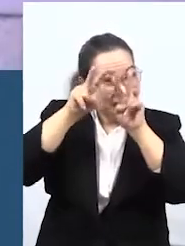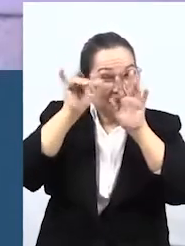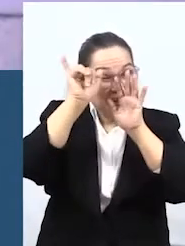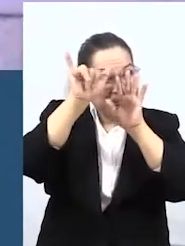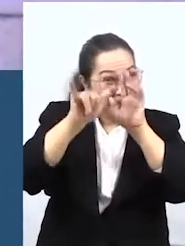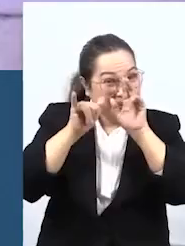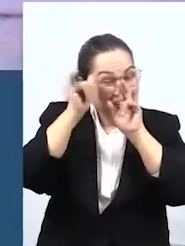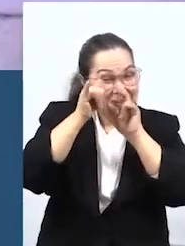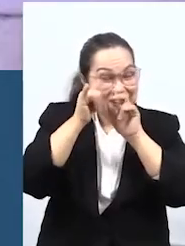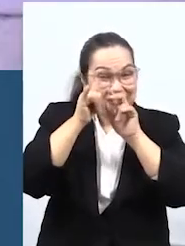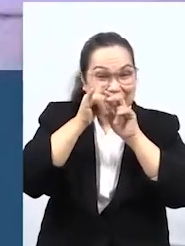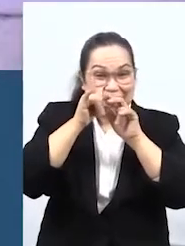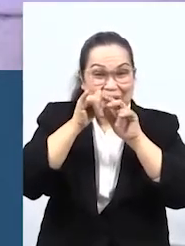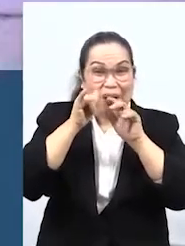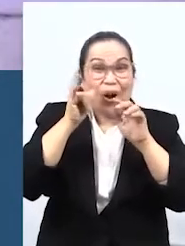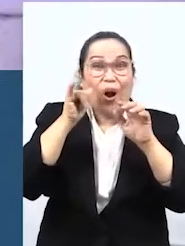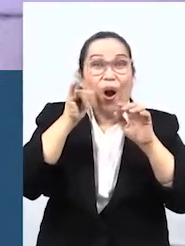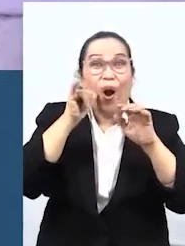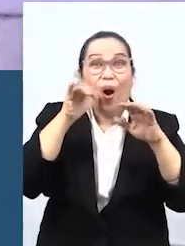of my wedding